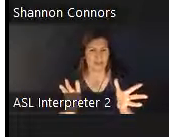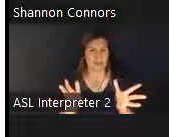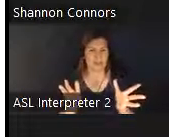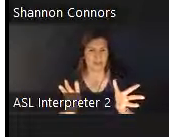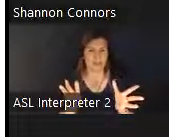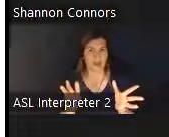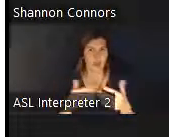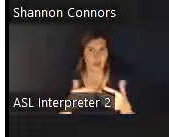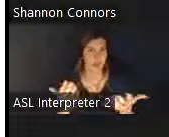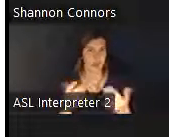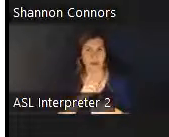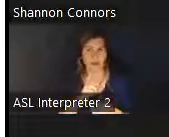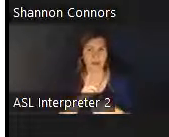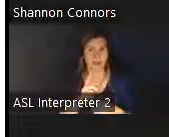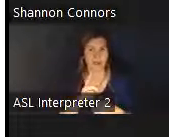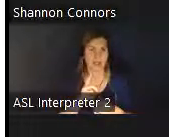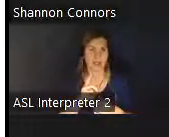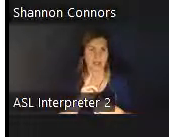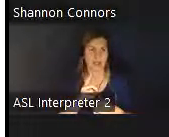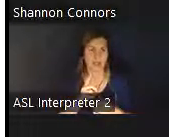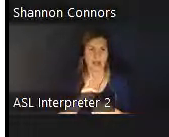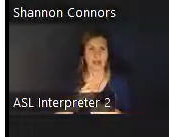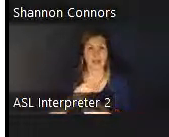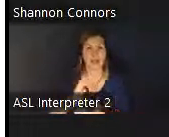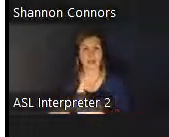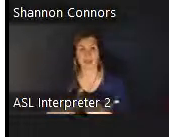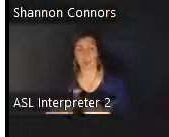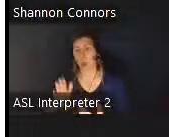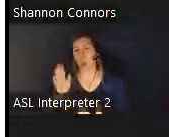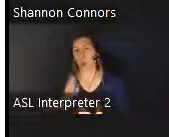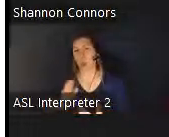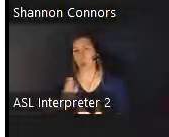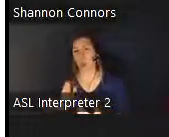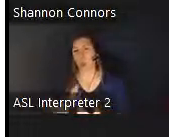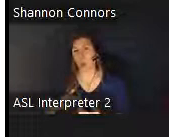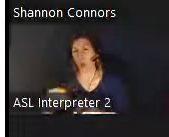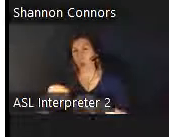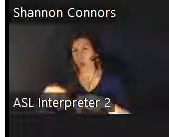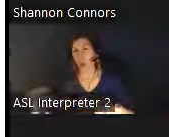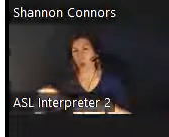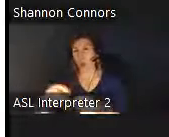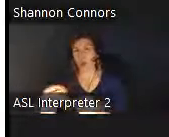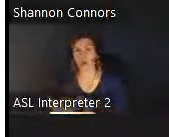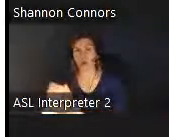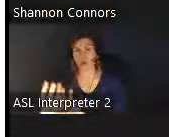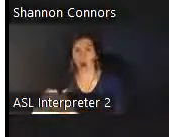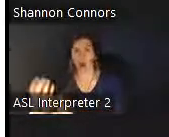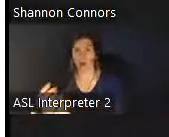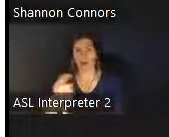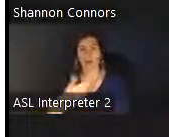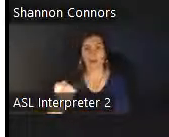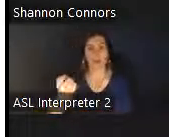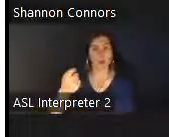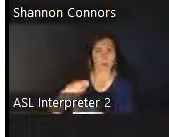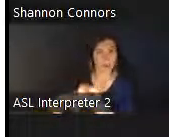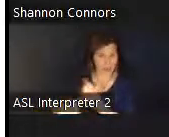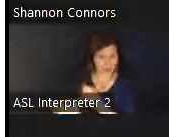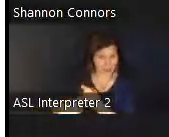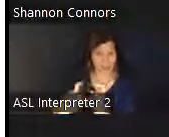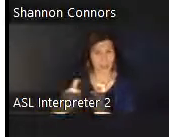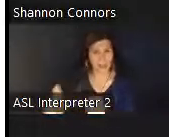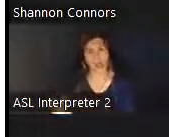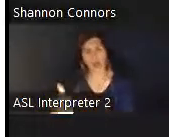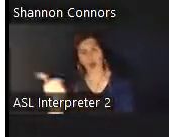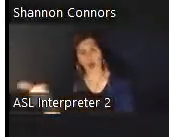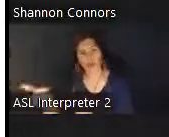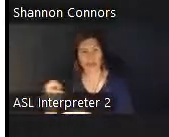actually replacing some of those conventional row crops in areas where they're able to work with farmers or acquire lands through